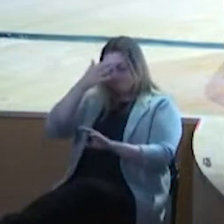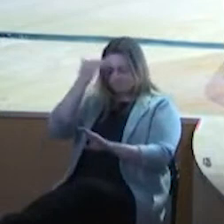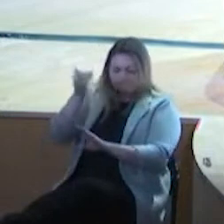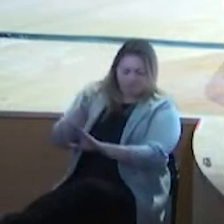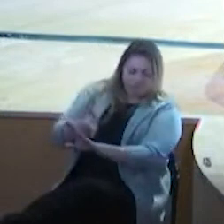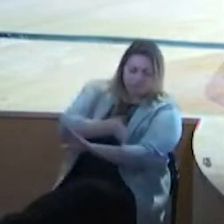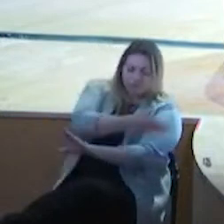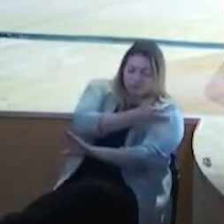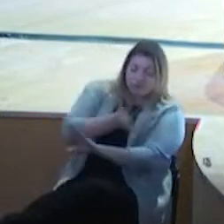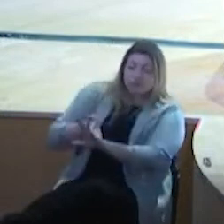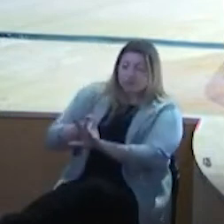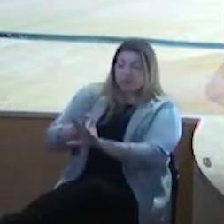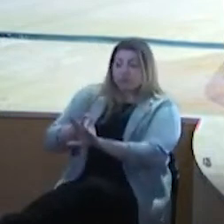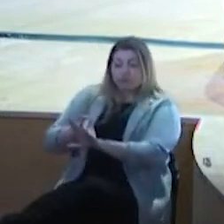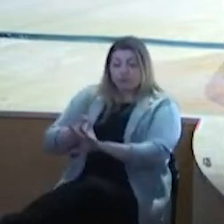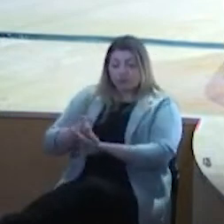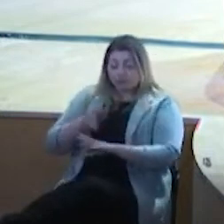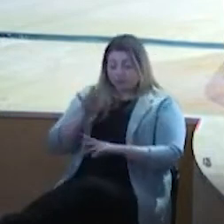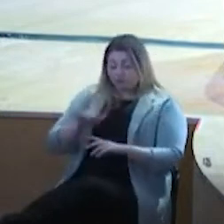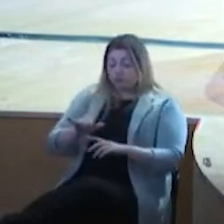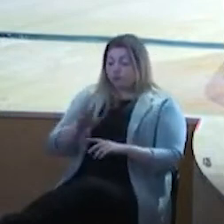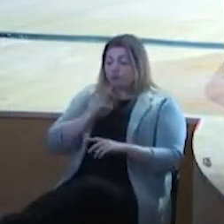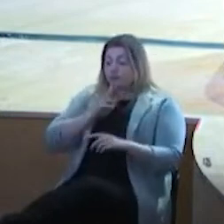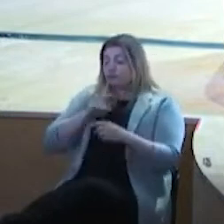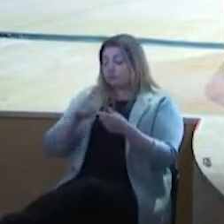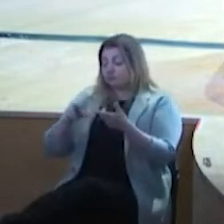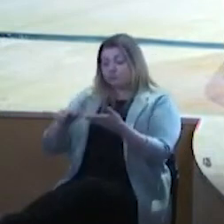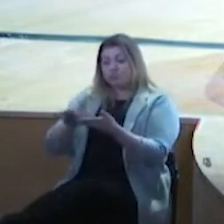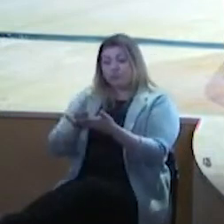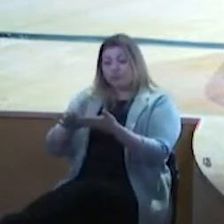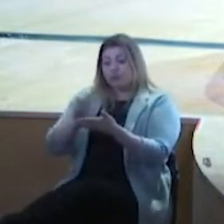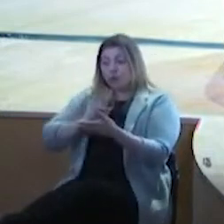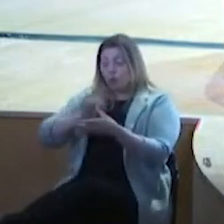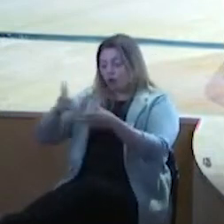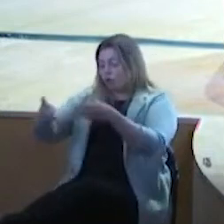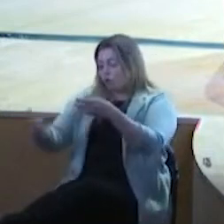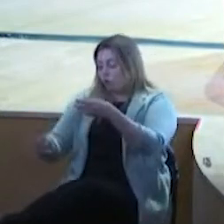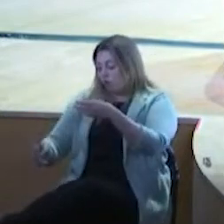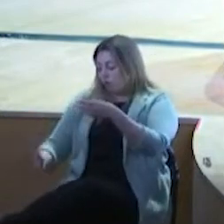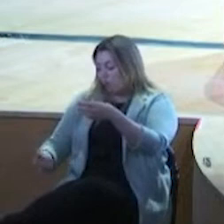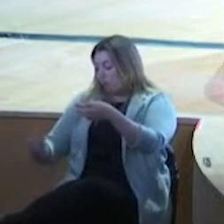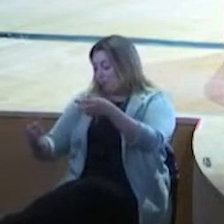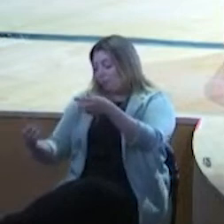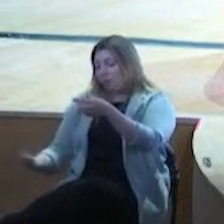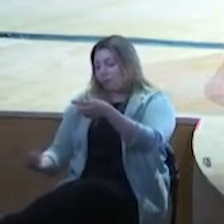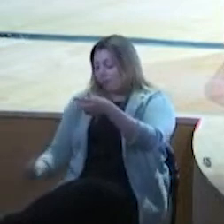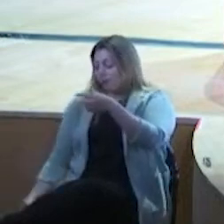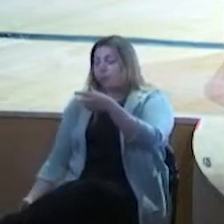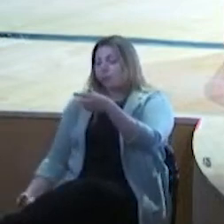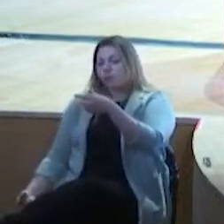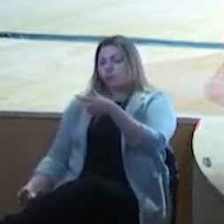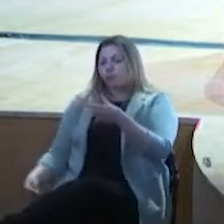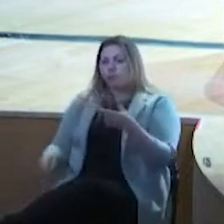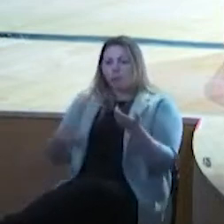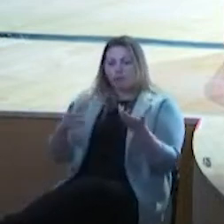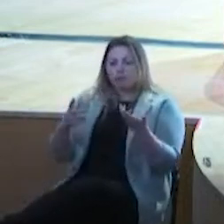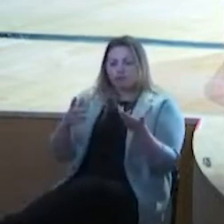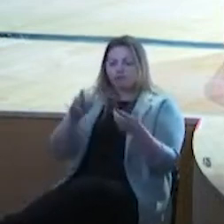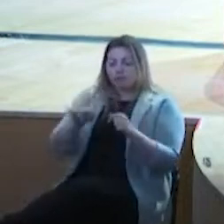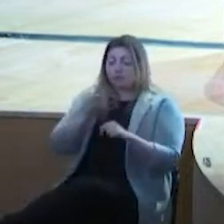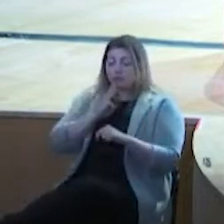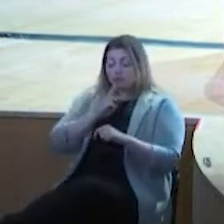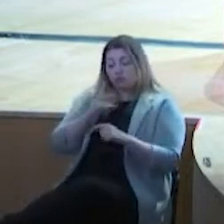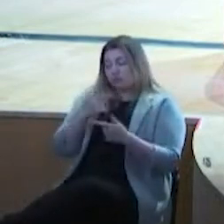water literally goes down the drain, it's not just that water that we don't have access